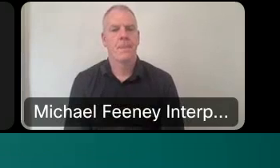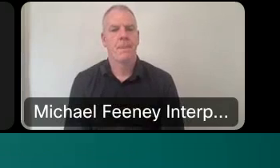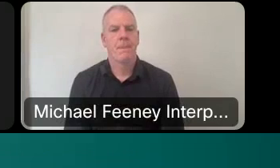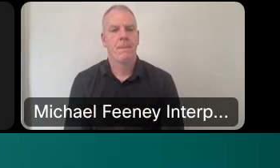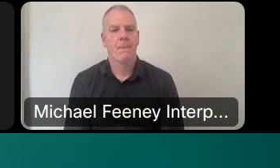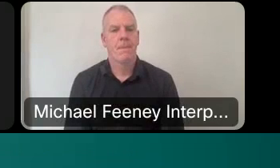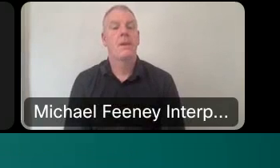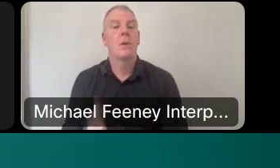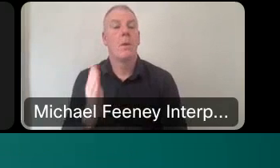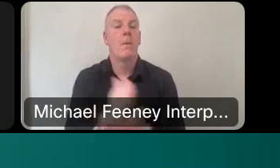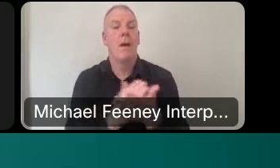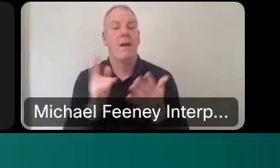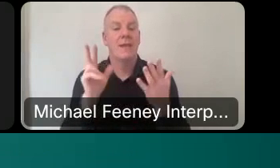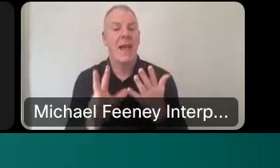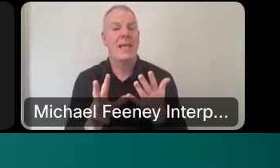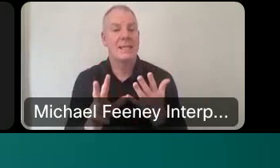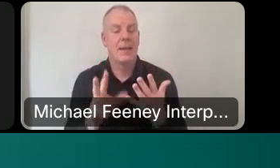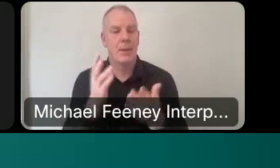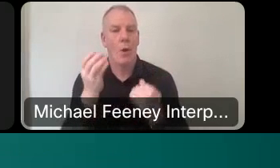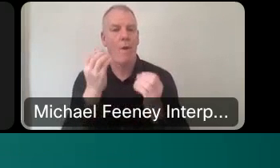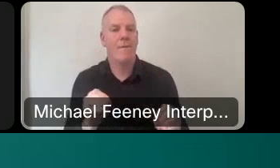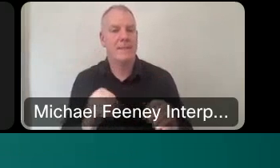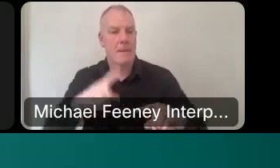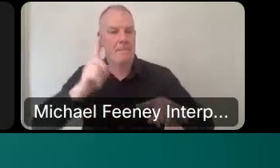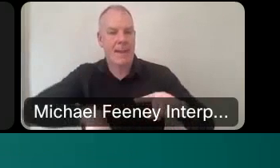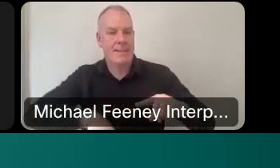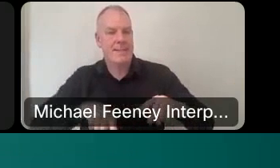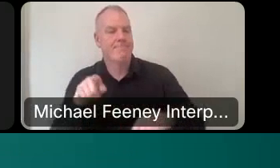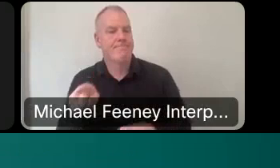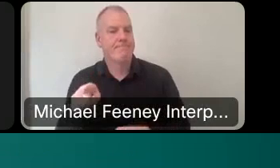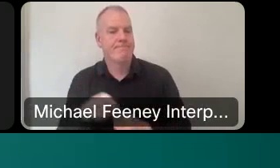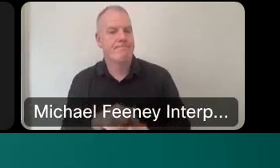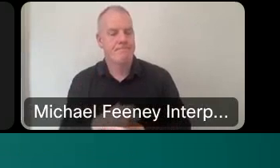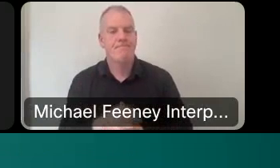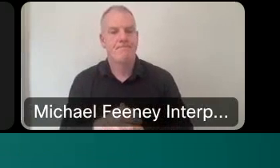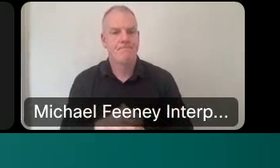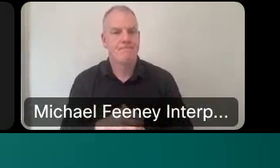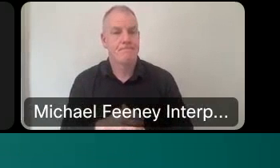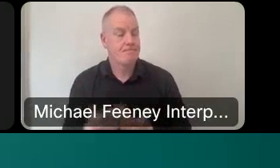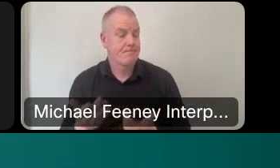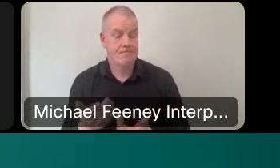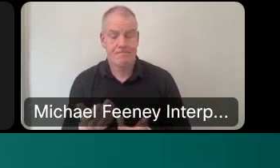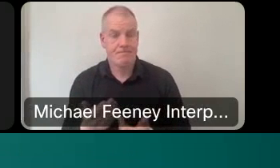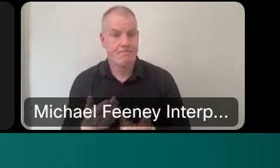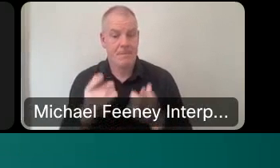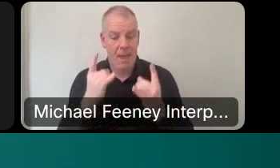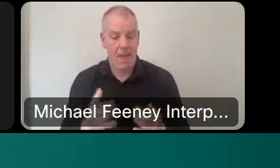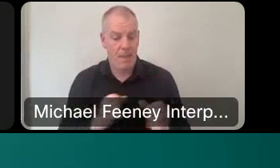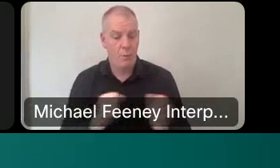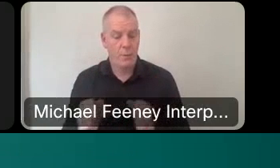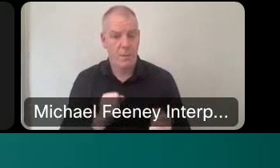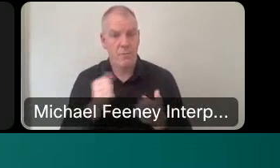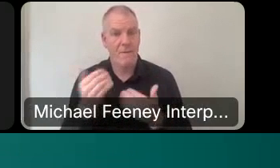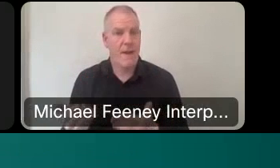Then moving on then to Part 8 of the Act, which is the offences and penalties. And this is where a person or health service provider